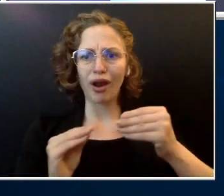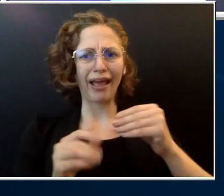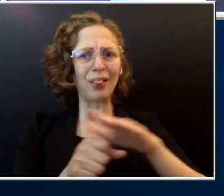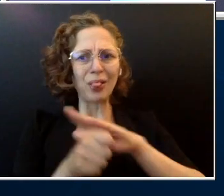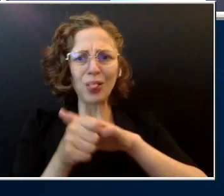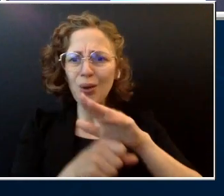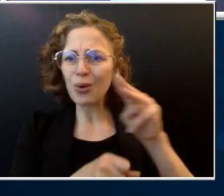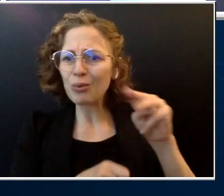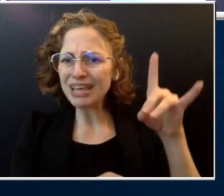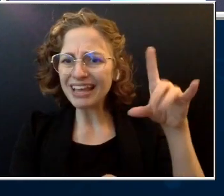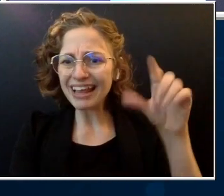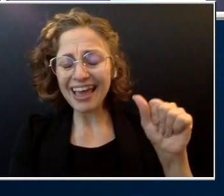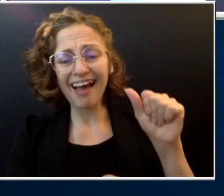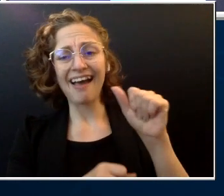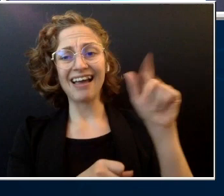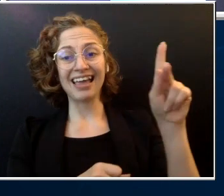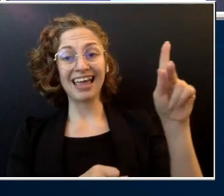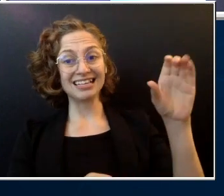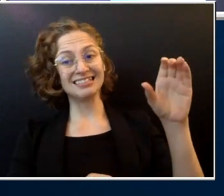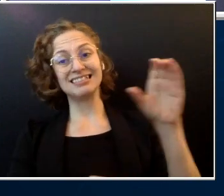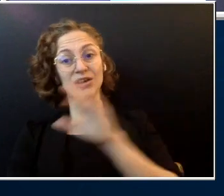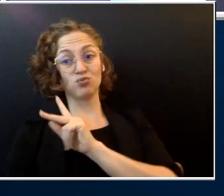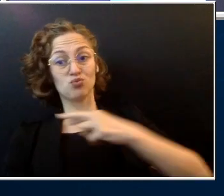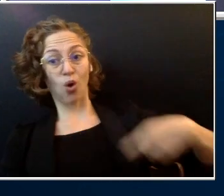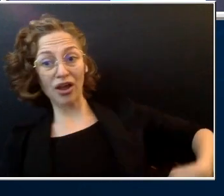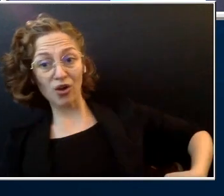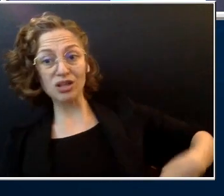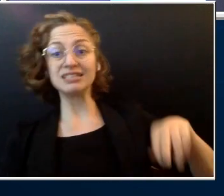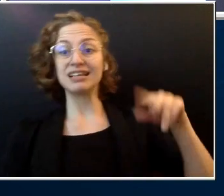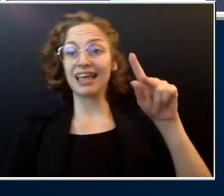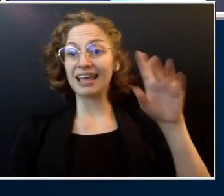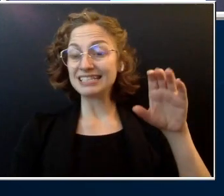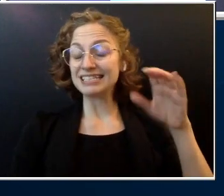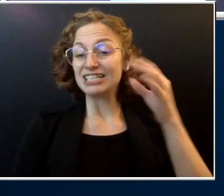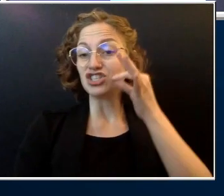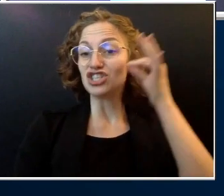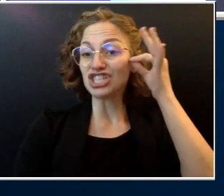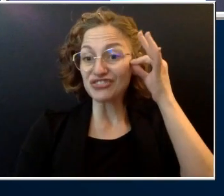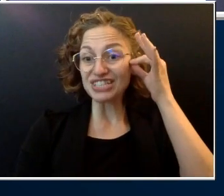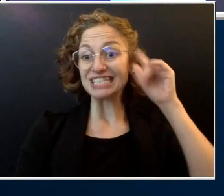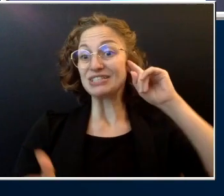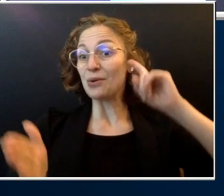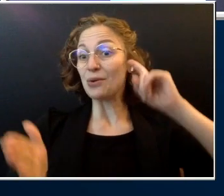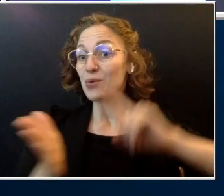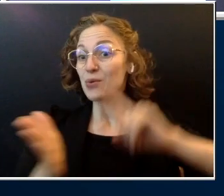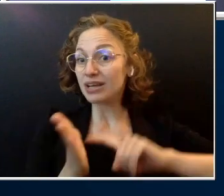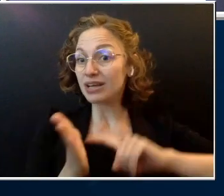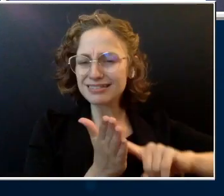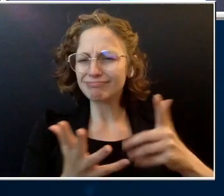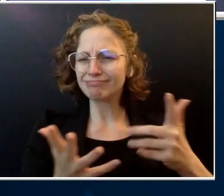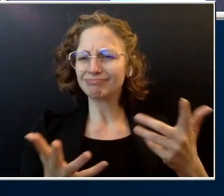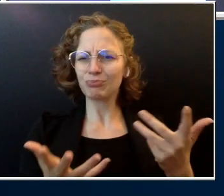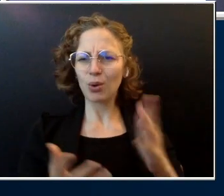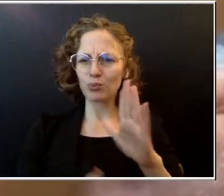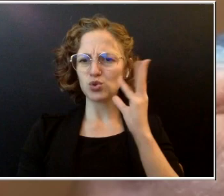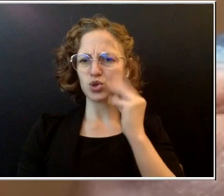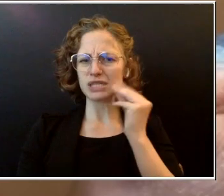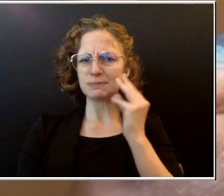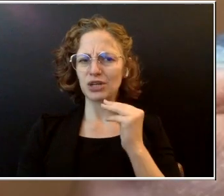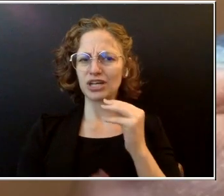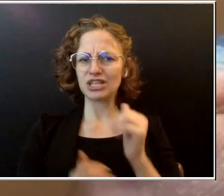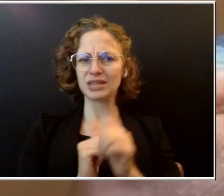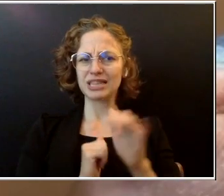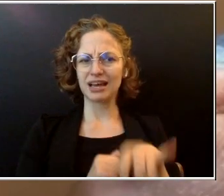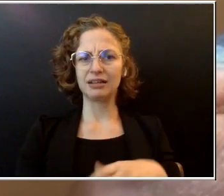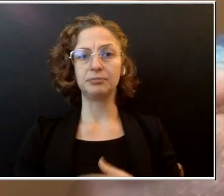took notice. How did it feel to get all that? That's pretty special attention. What was that like for you? That was, just